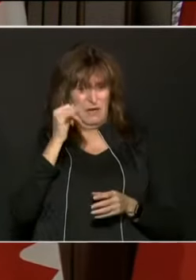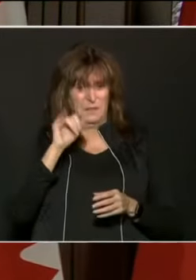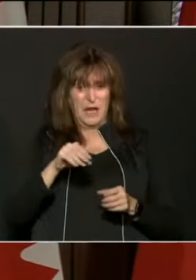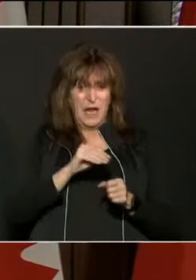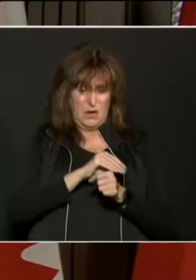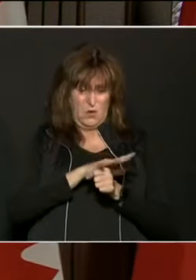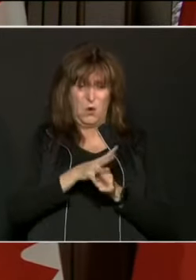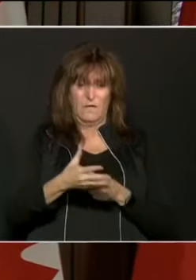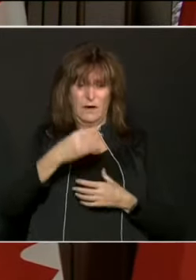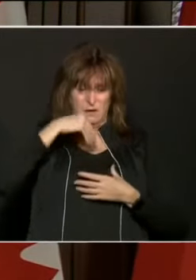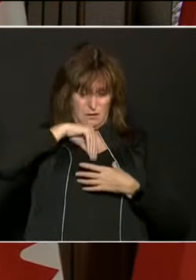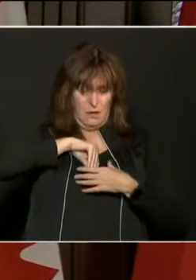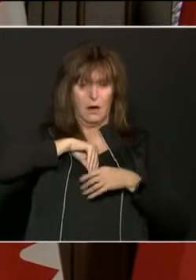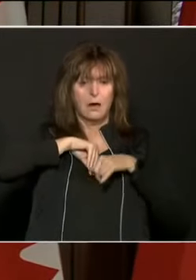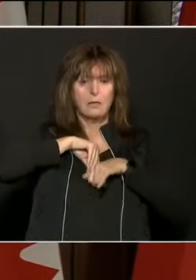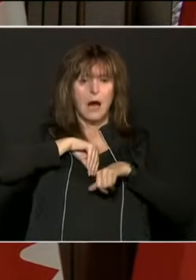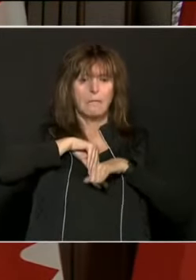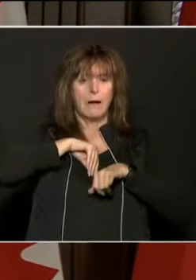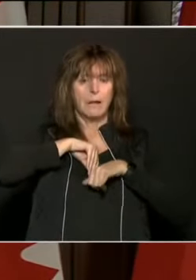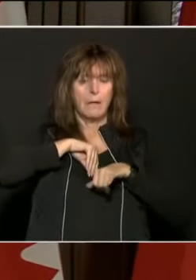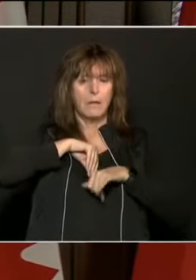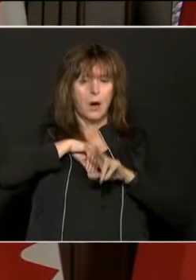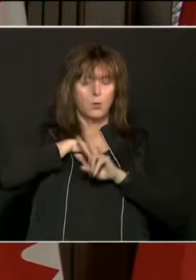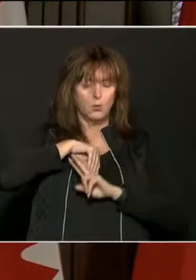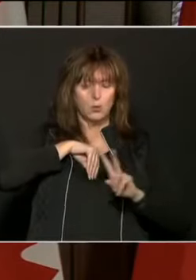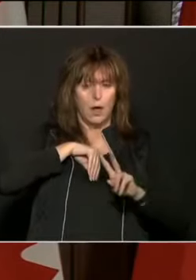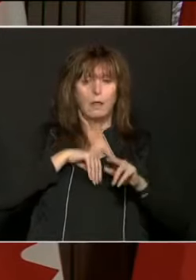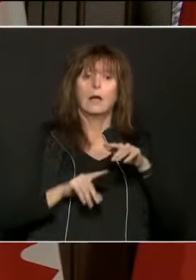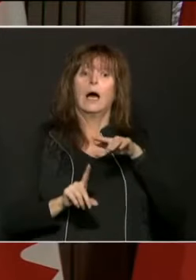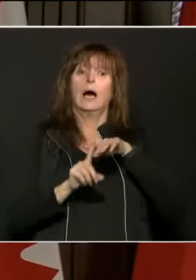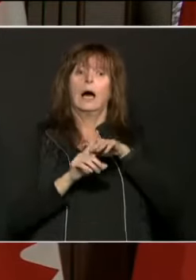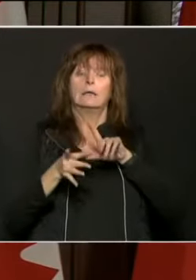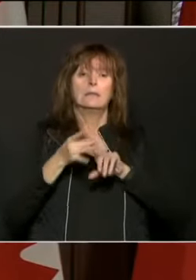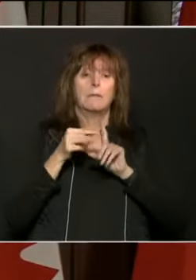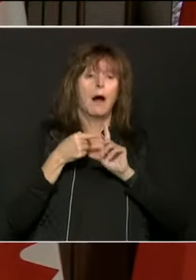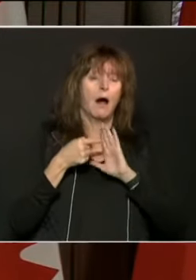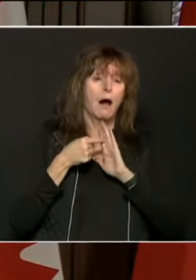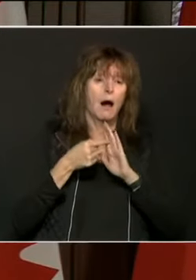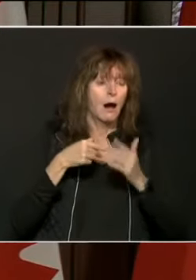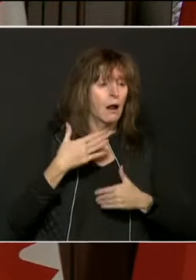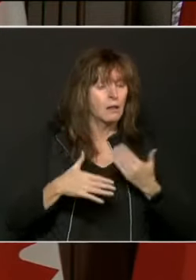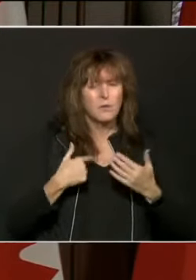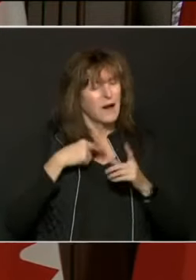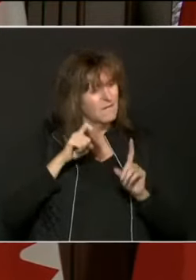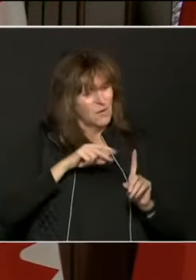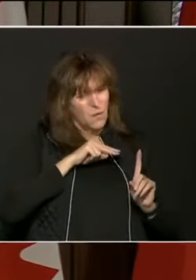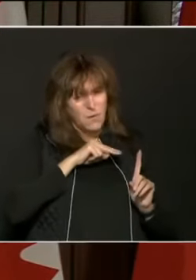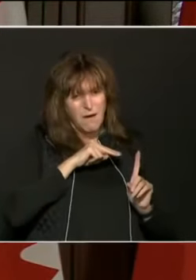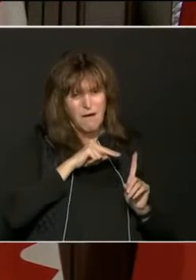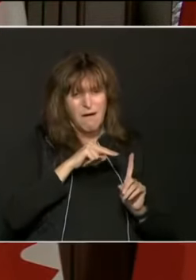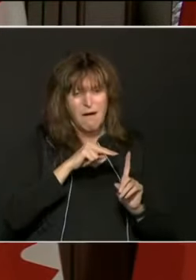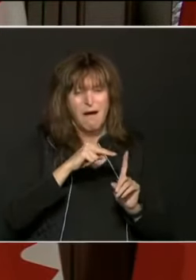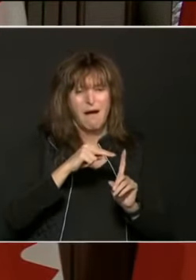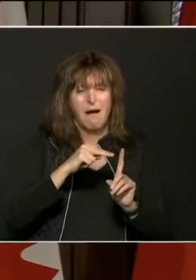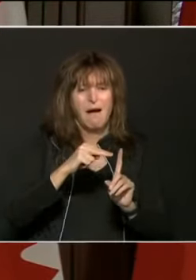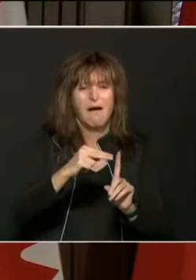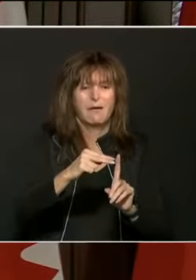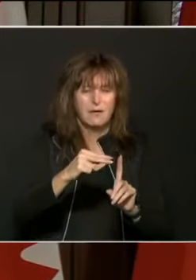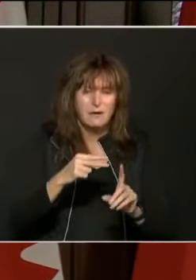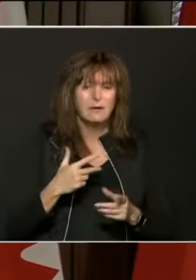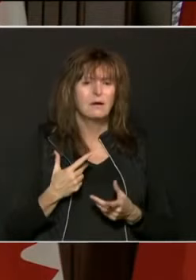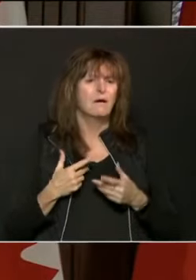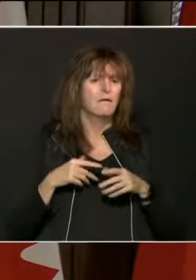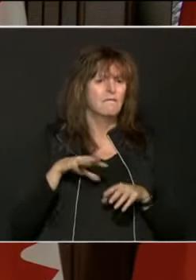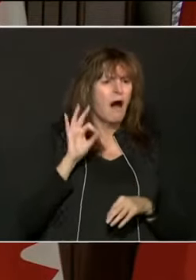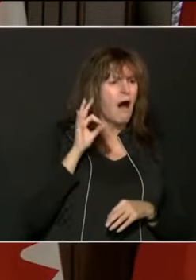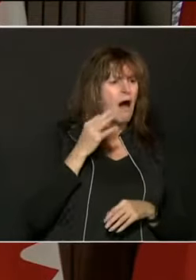on changes at this time. But we continue to watch and monitor and try and seek the best situation to get our numbers